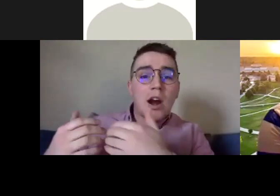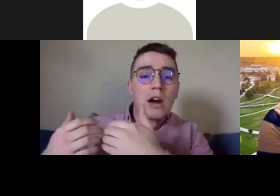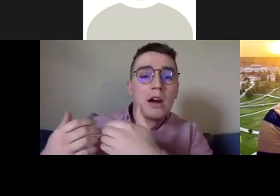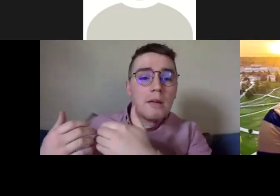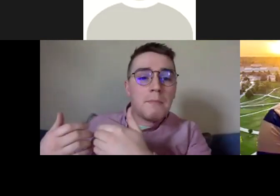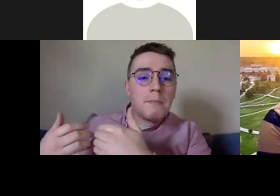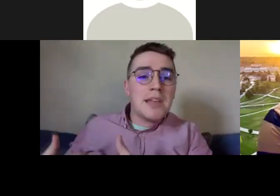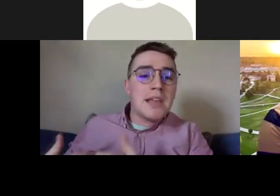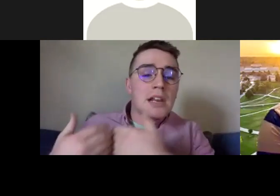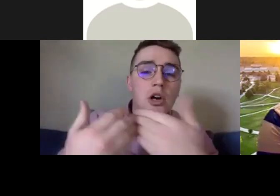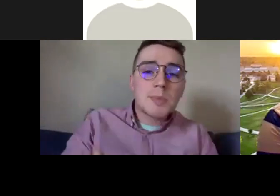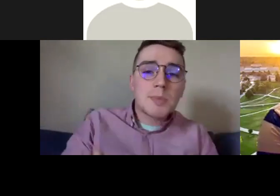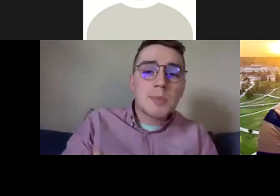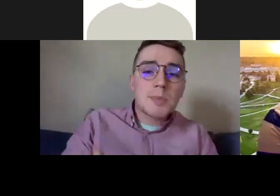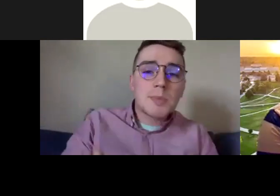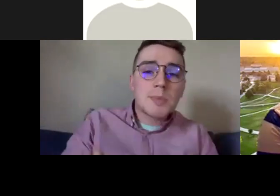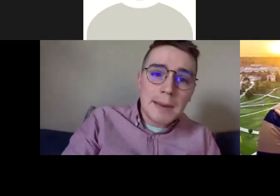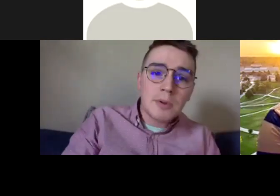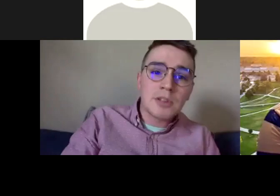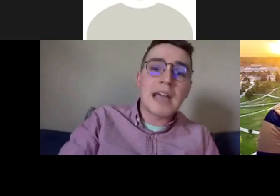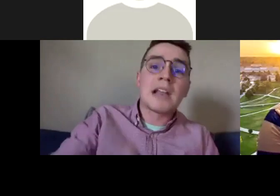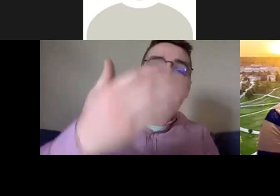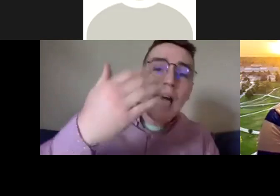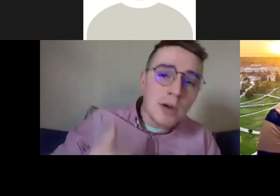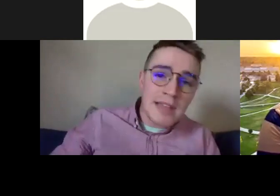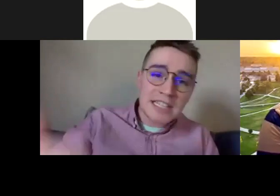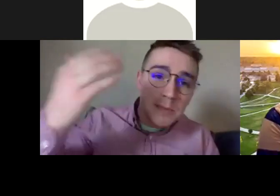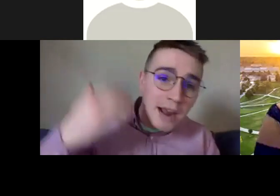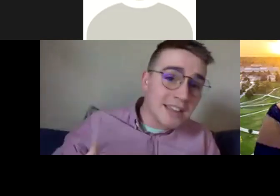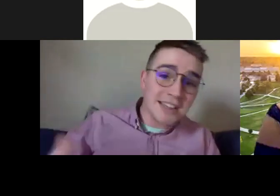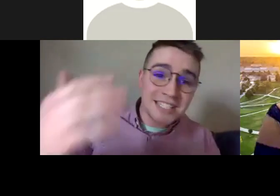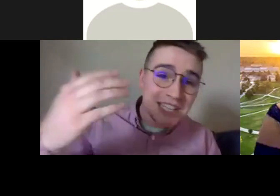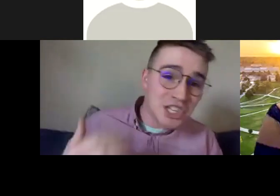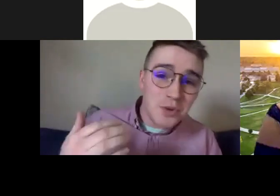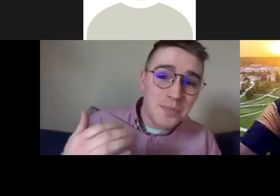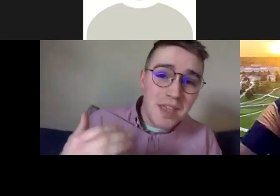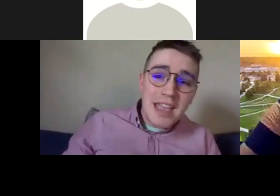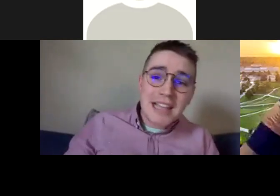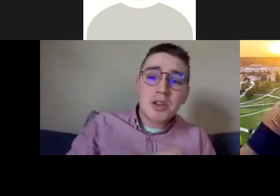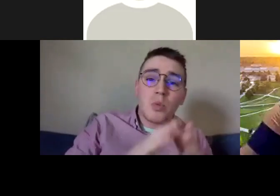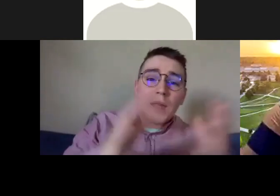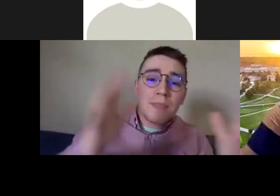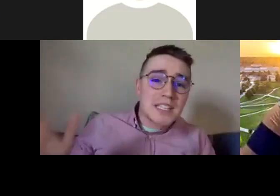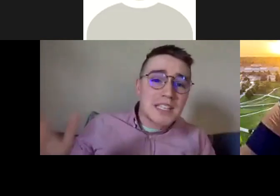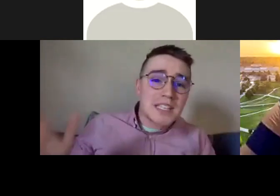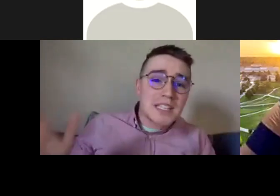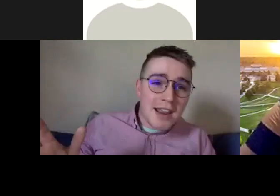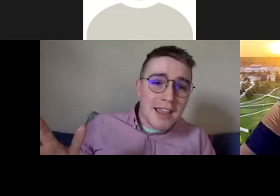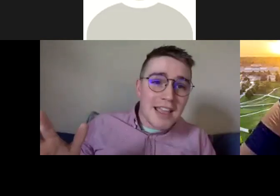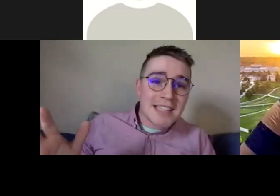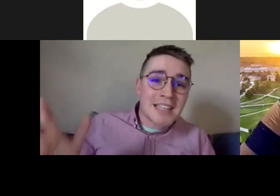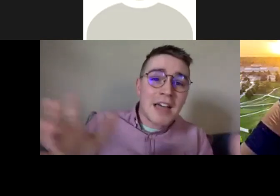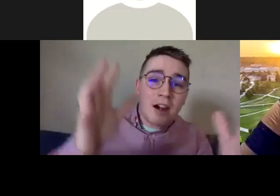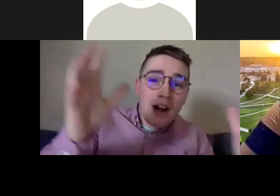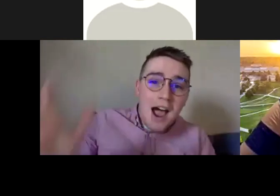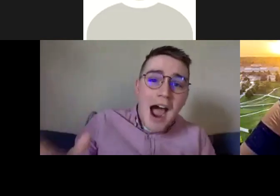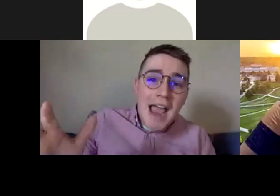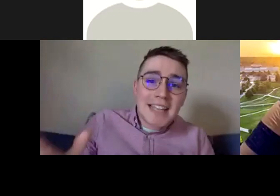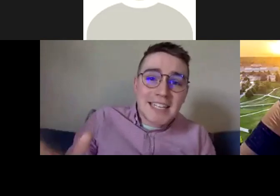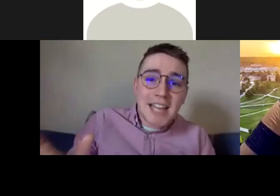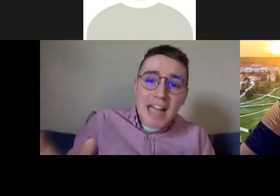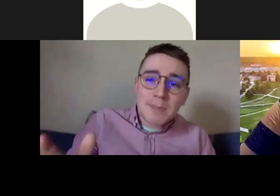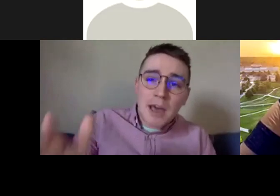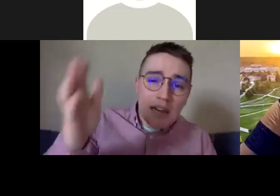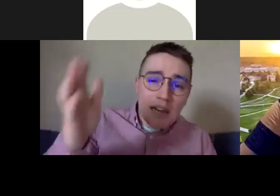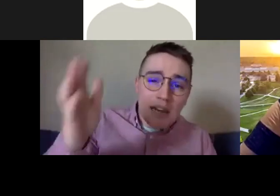they are being in close proximity to other people's and allowing that spread to continue. And so what this is creating is another high